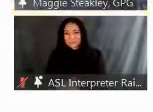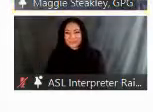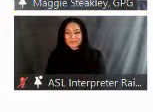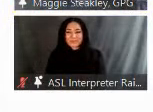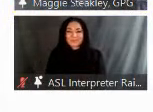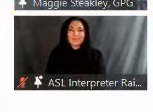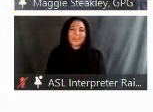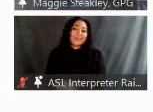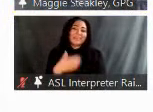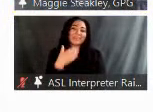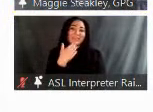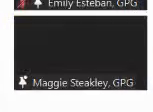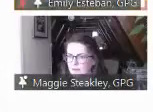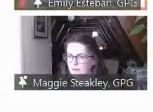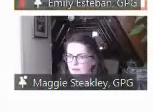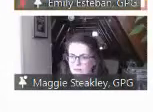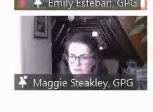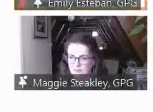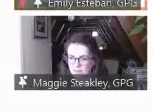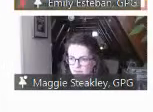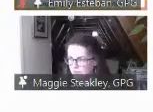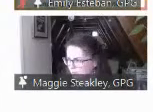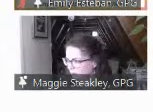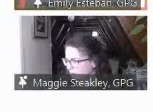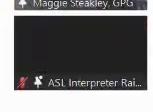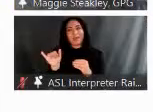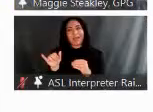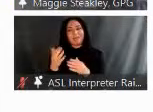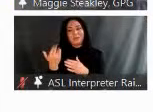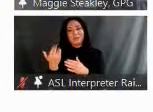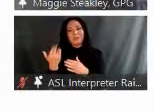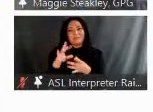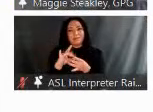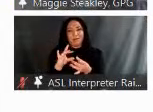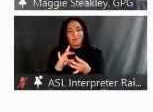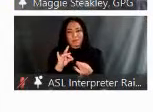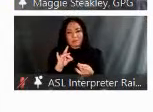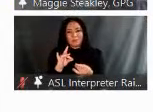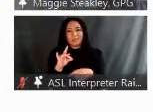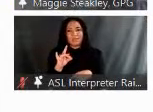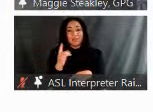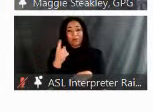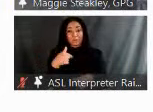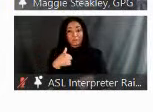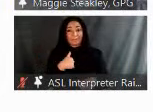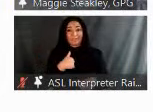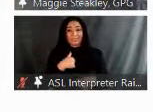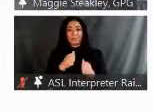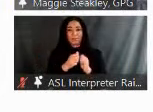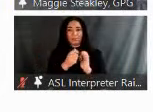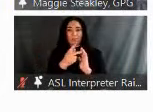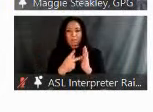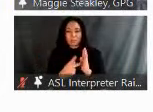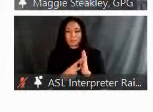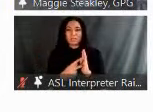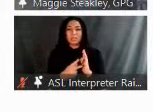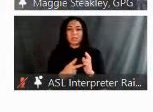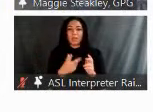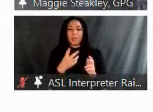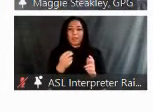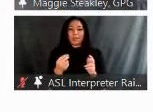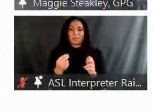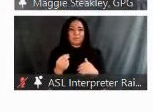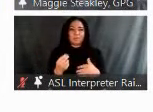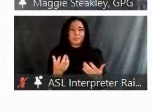Thank you. I just kind of wanted to piggyback on what Dr. Fromer was saying, and that for me, with like the policy and just kind of looking at